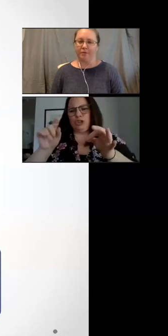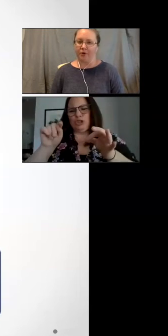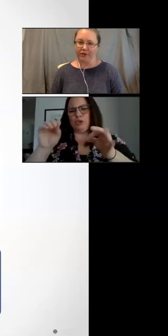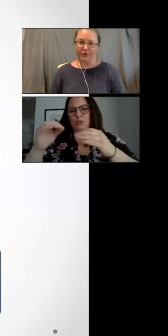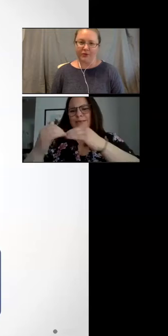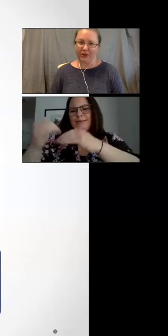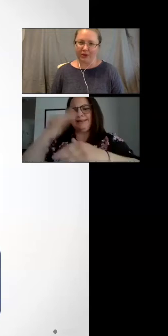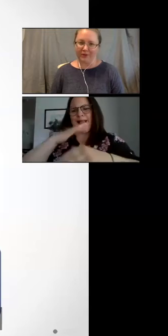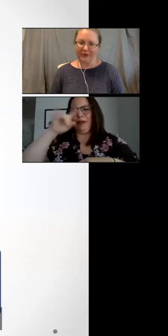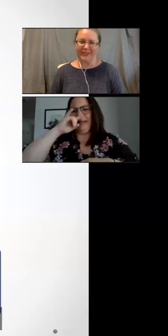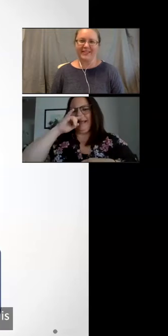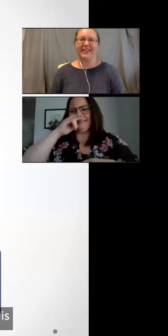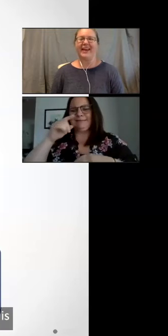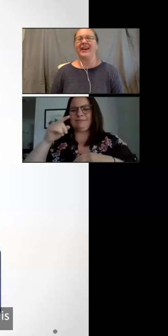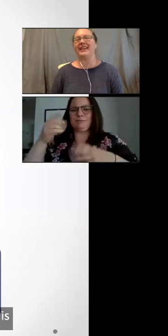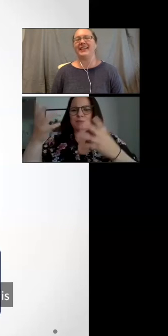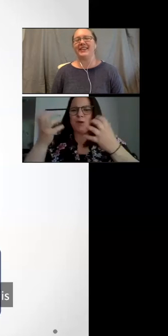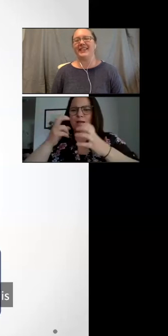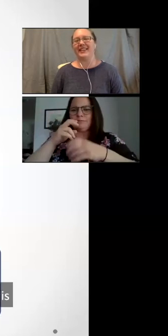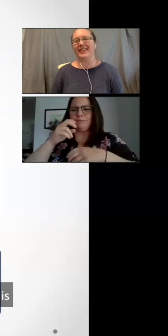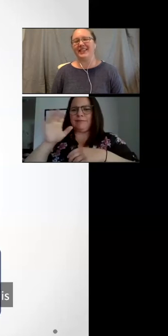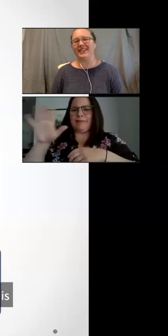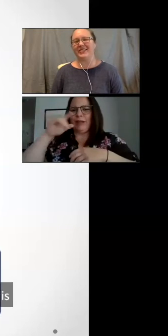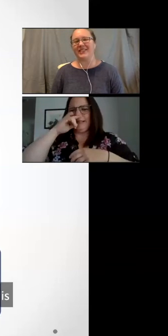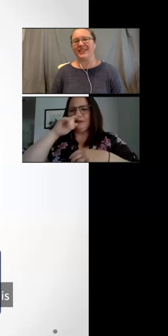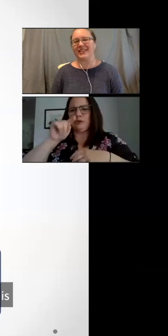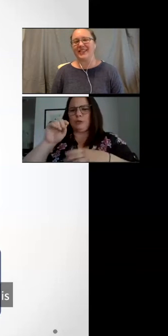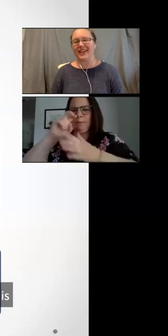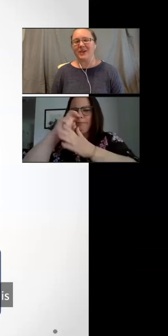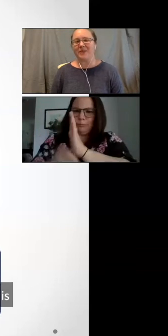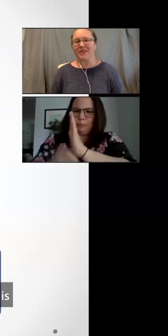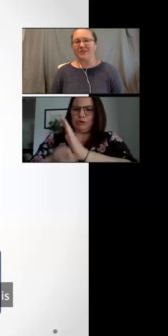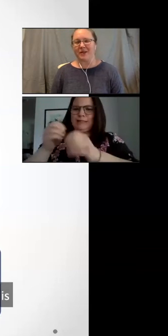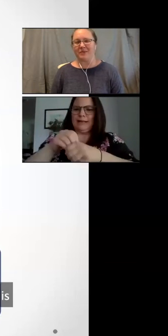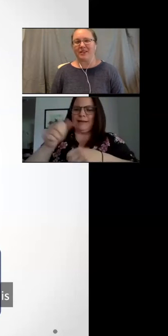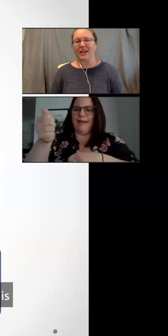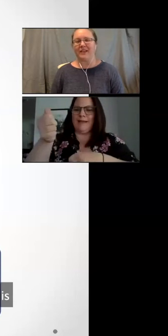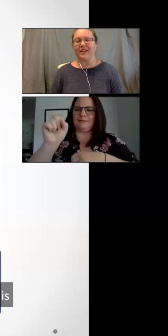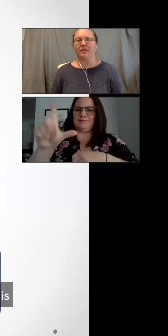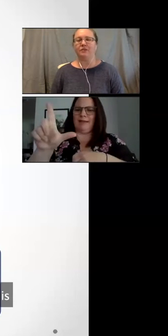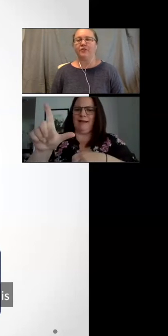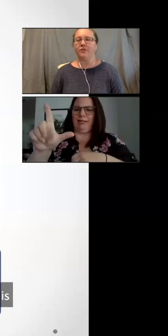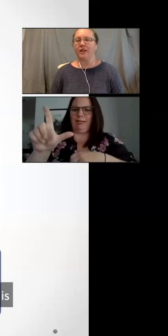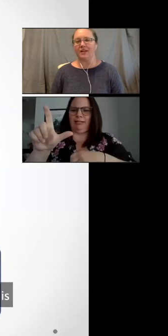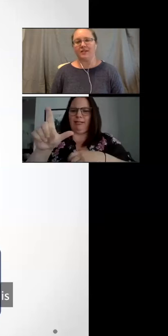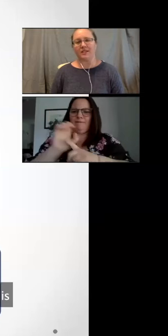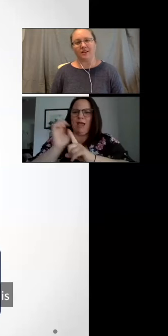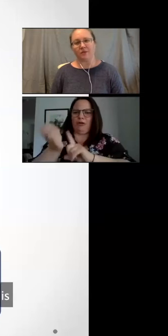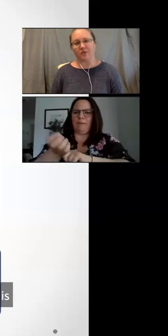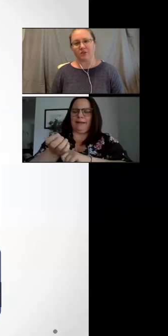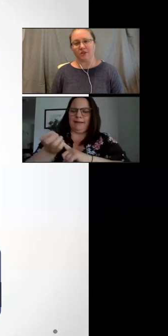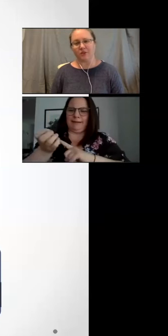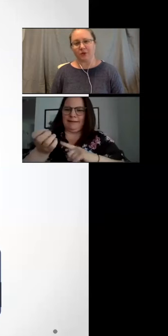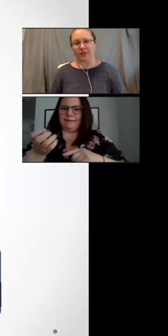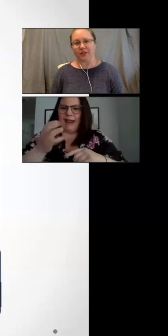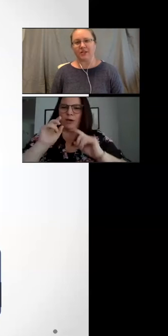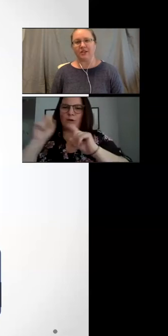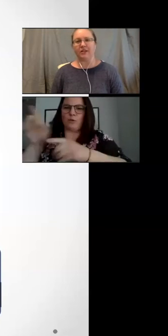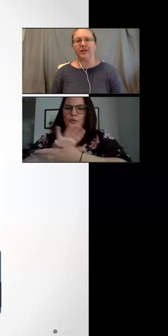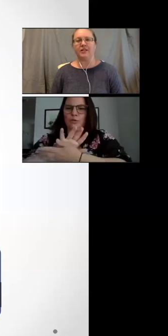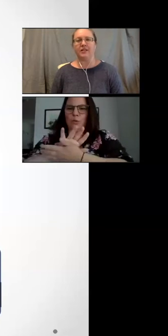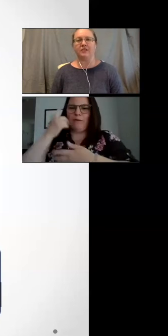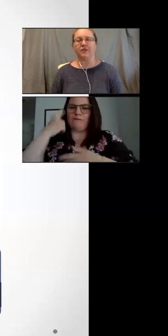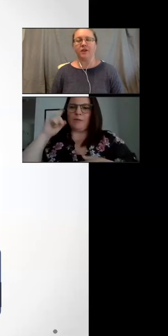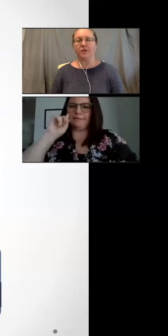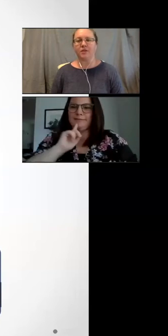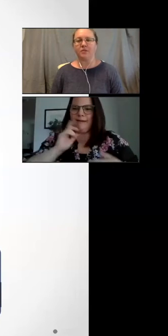a boarding school almost. Kids are sent by their family and they get the full ASL immersive experience. They're in